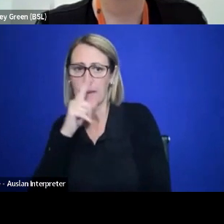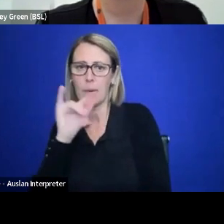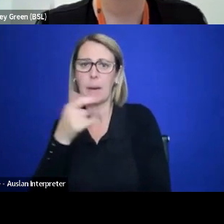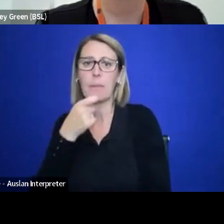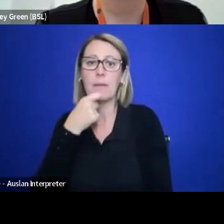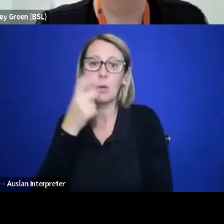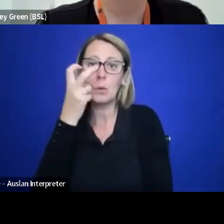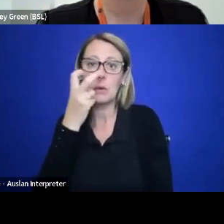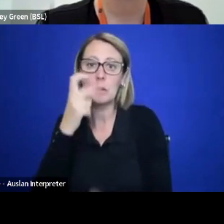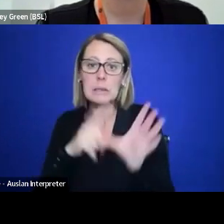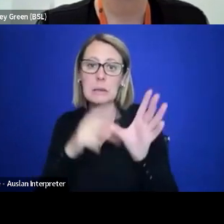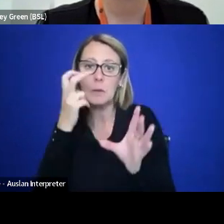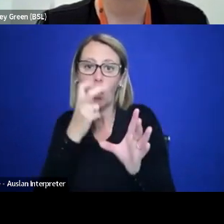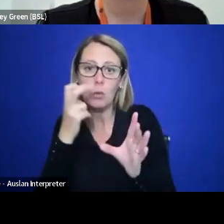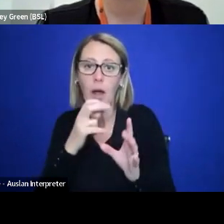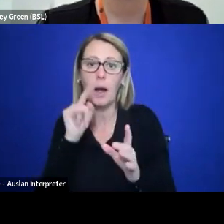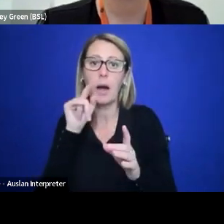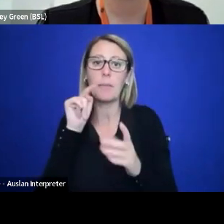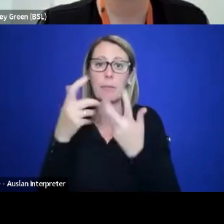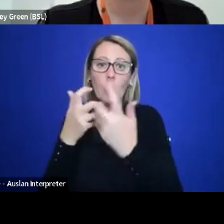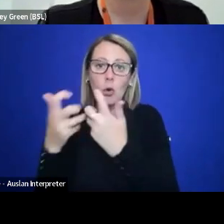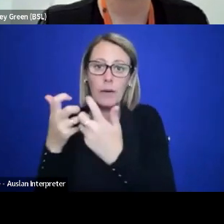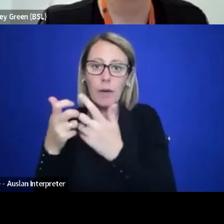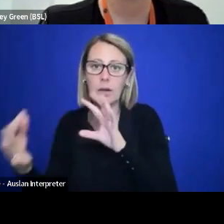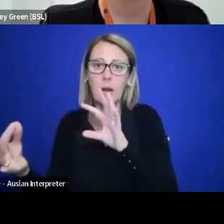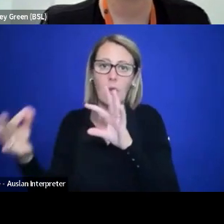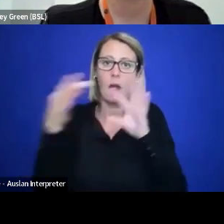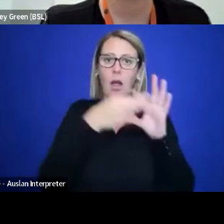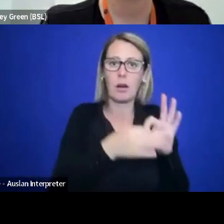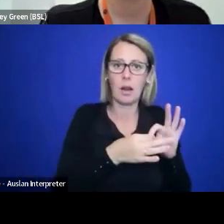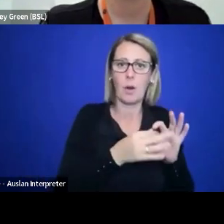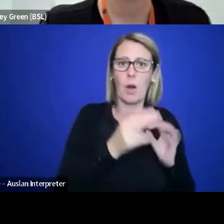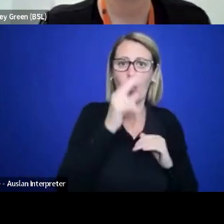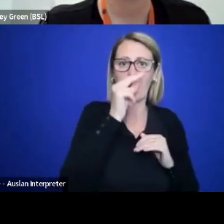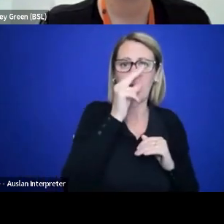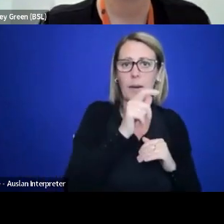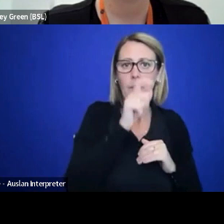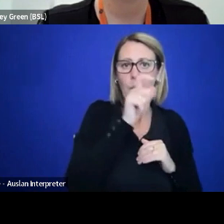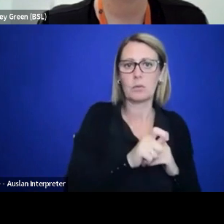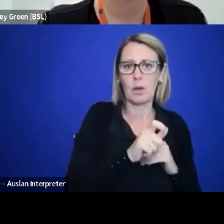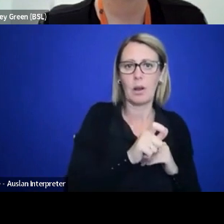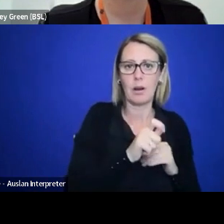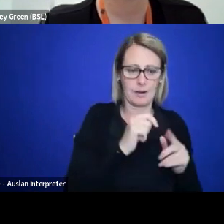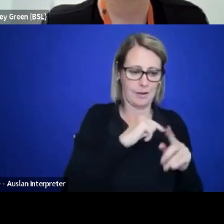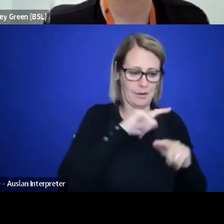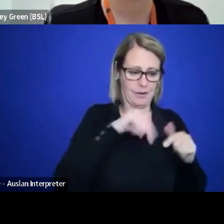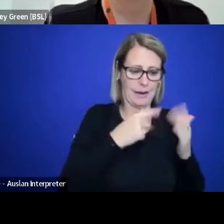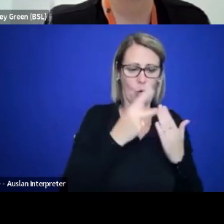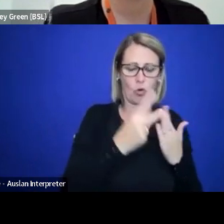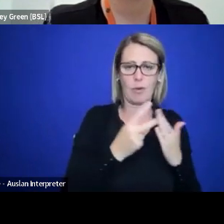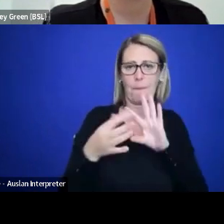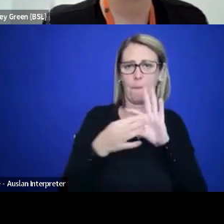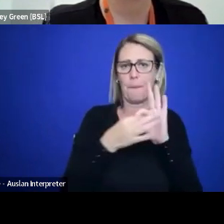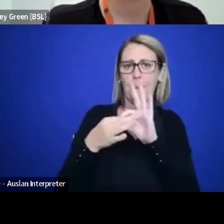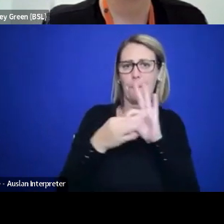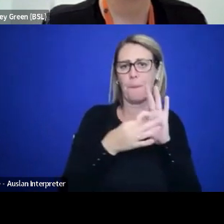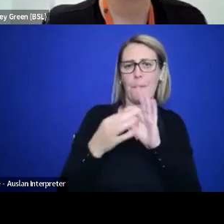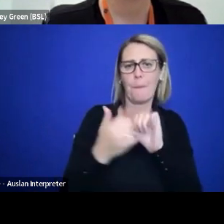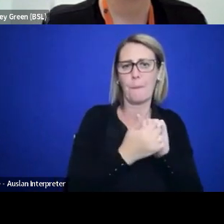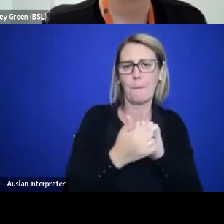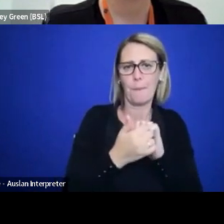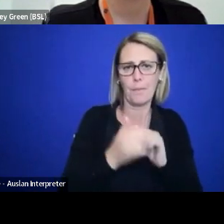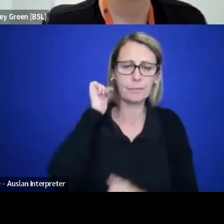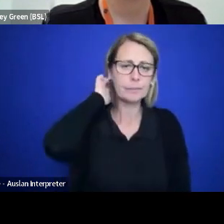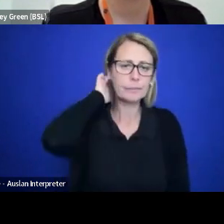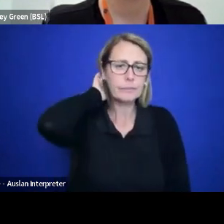older, who are at university, are connecting with the young people in our program. And so it